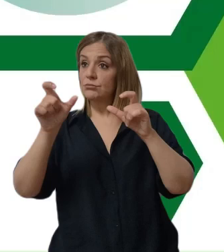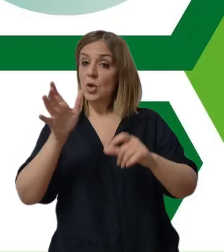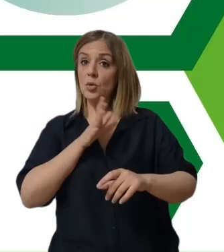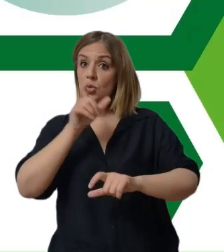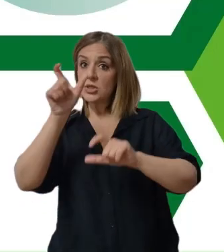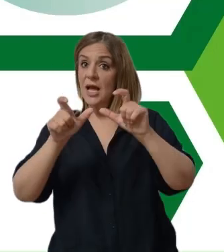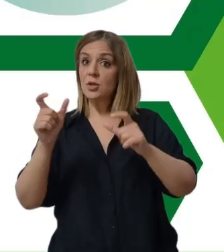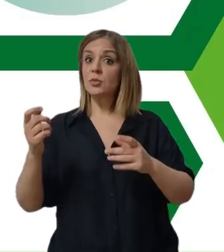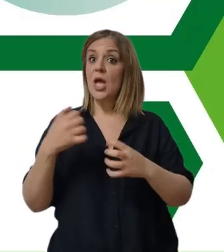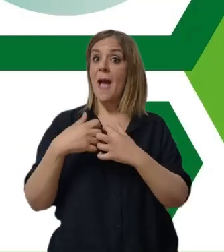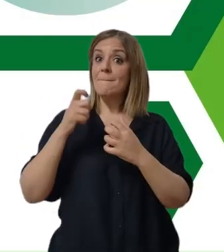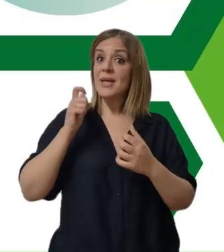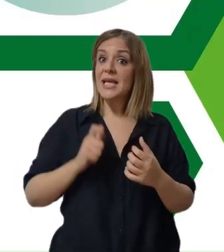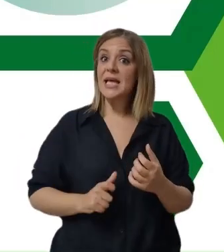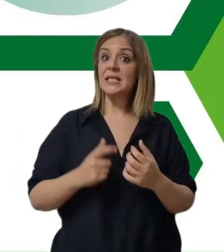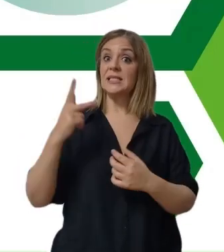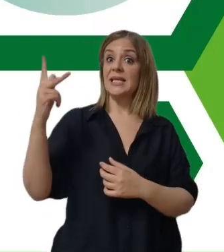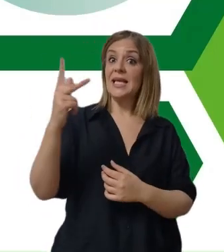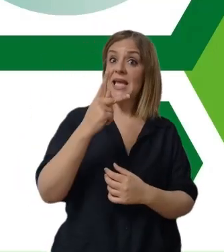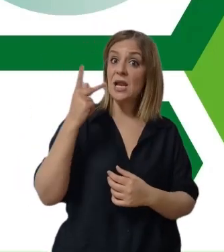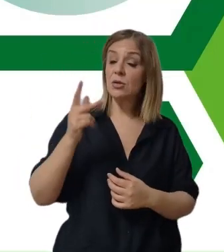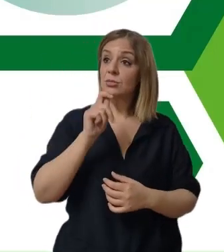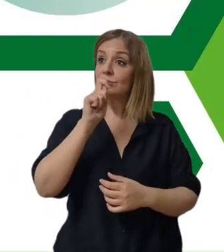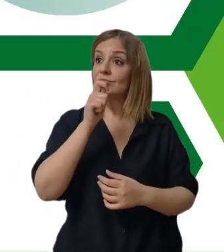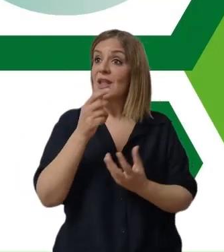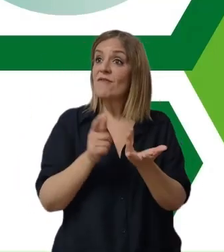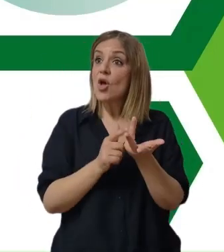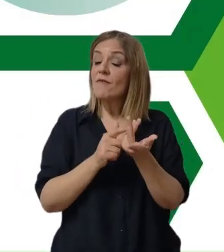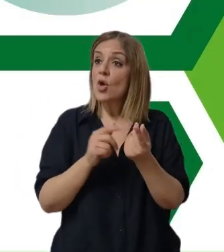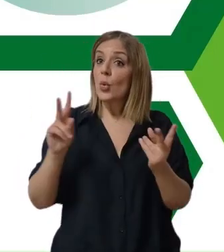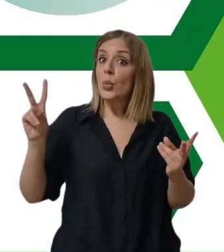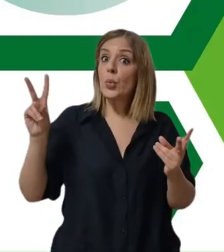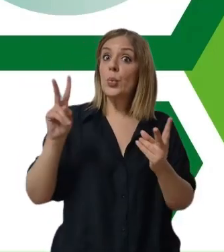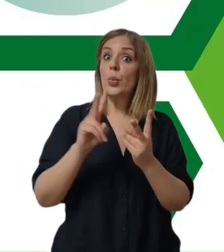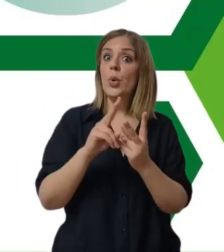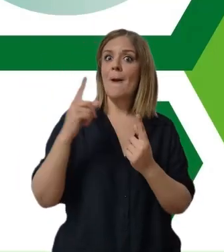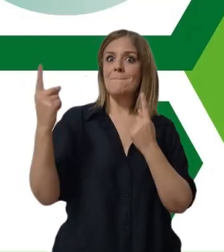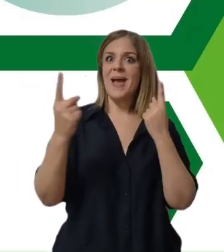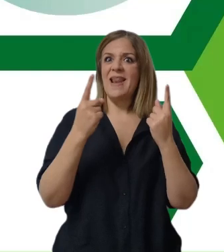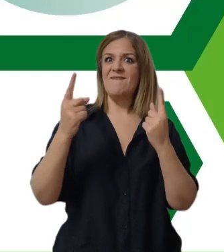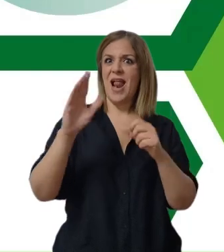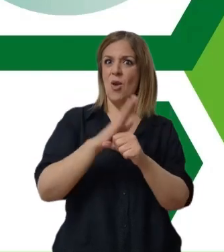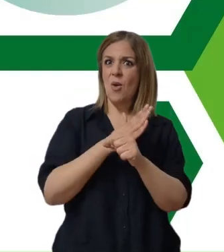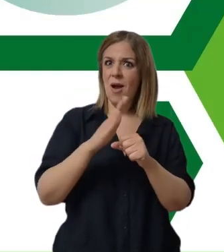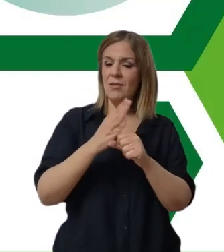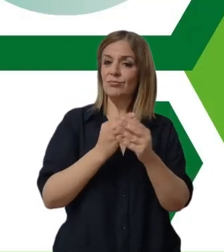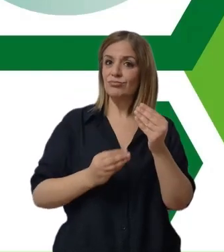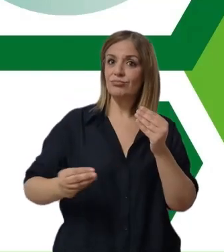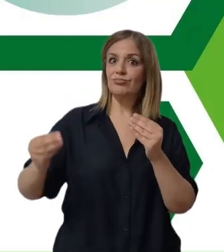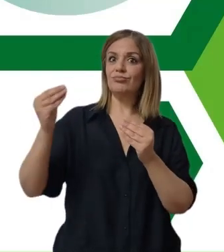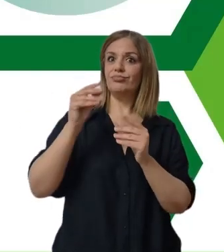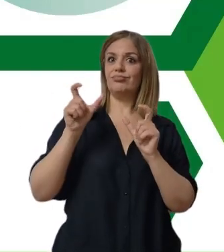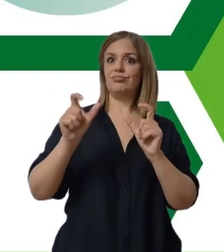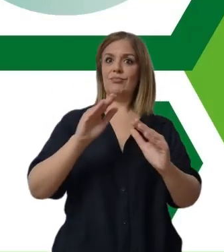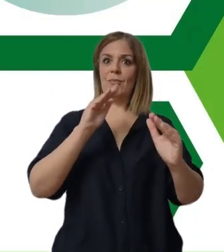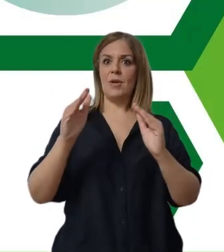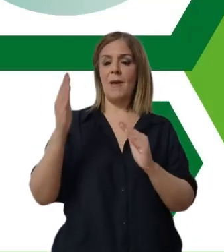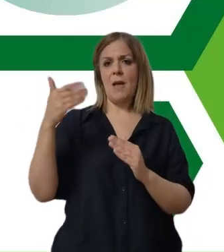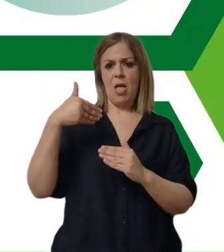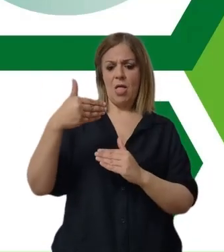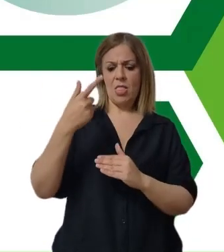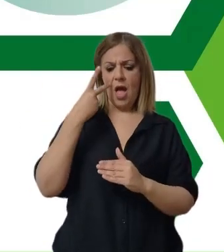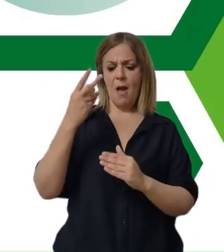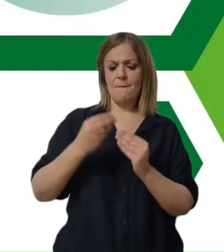citizens, businesses, and communities to reduce environmental harm and adopt greener habits. We can see more examples